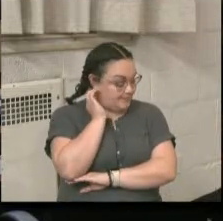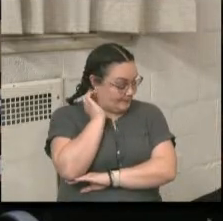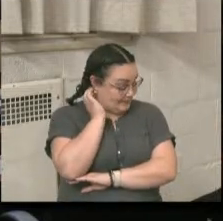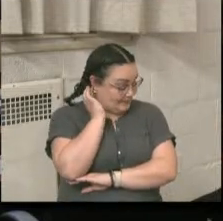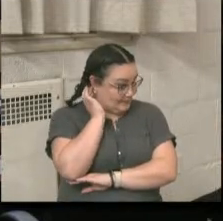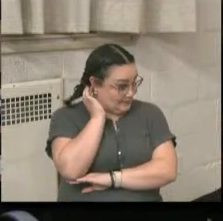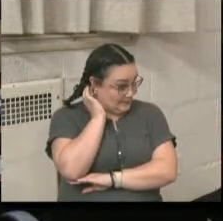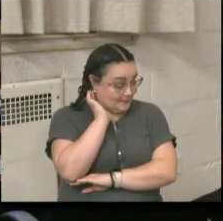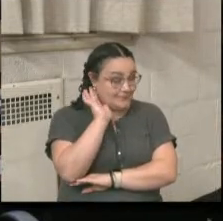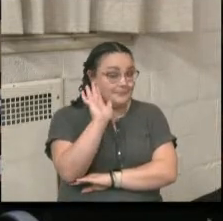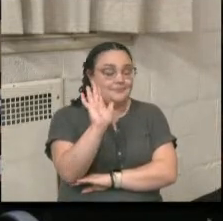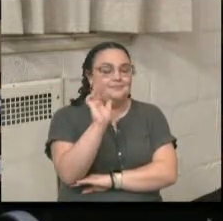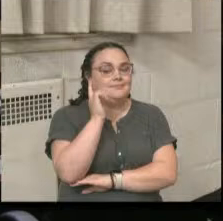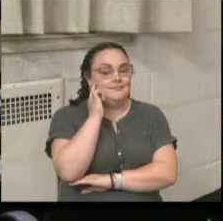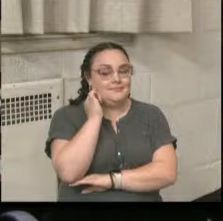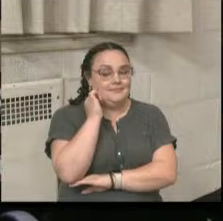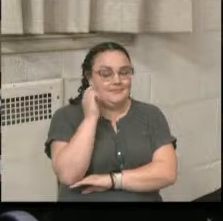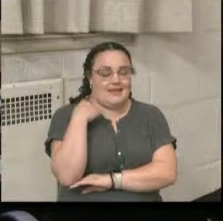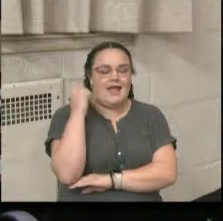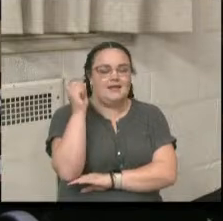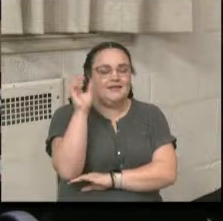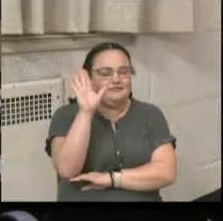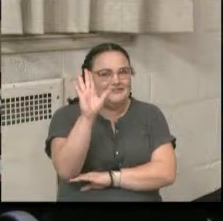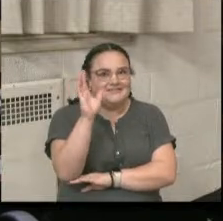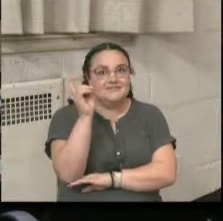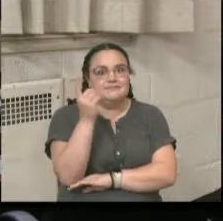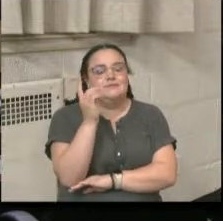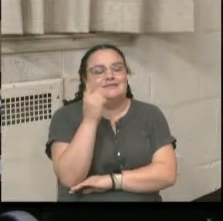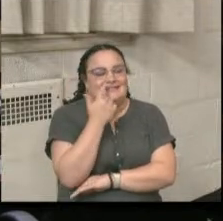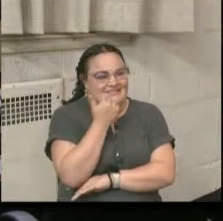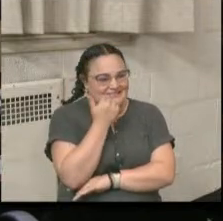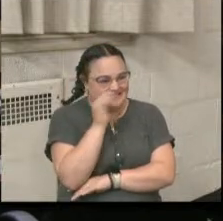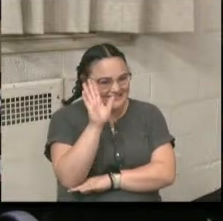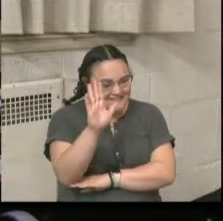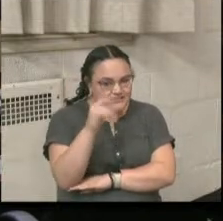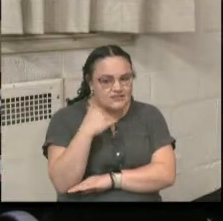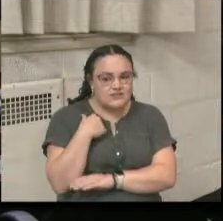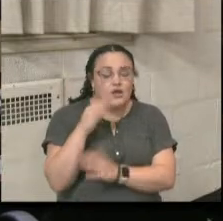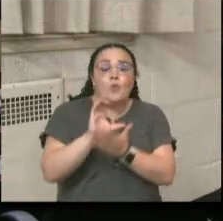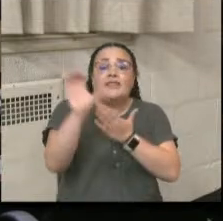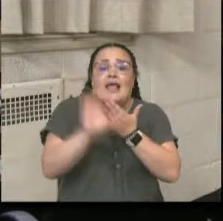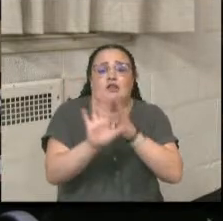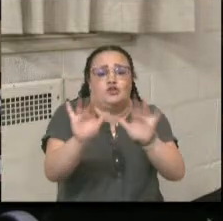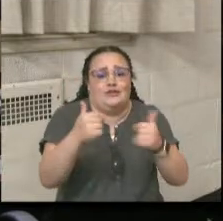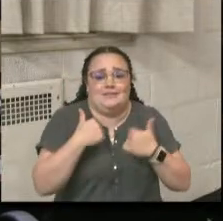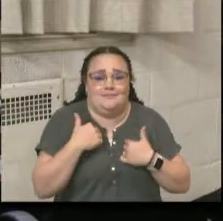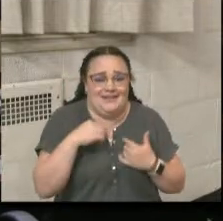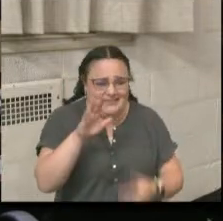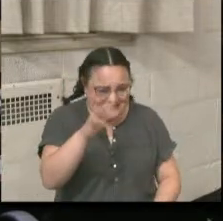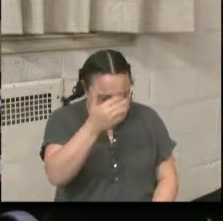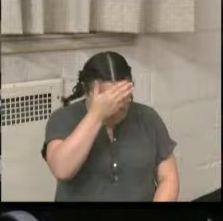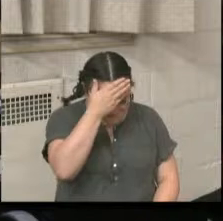I gave it to the, the calendar, that's on me, I'm sorry. Yep.